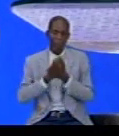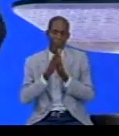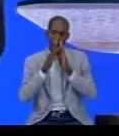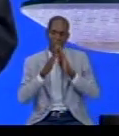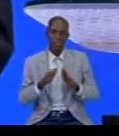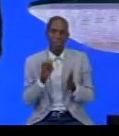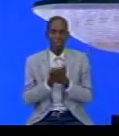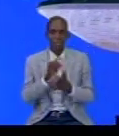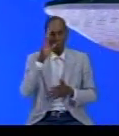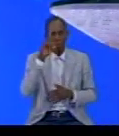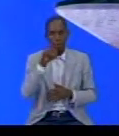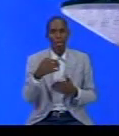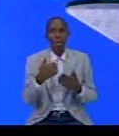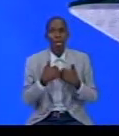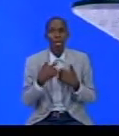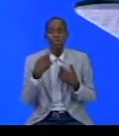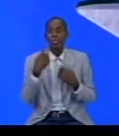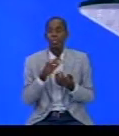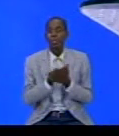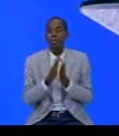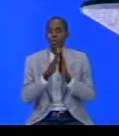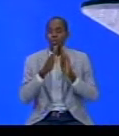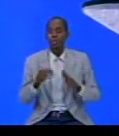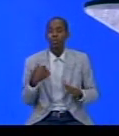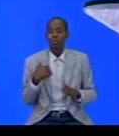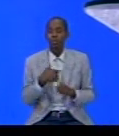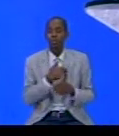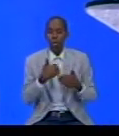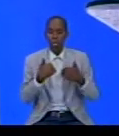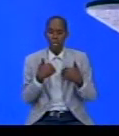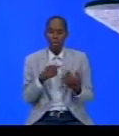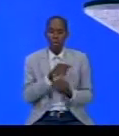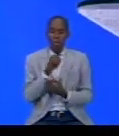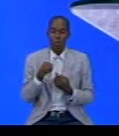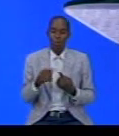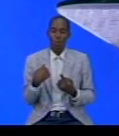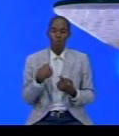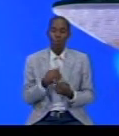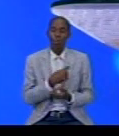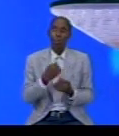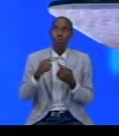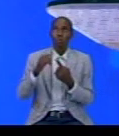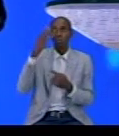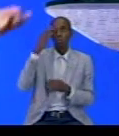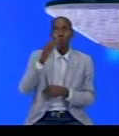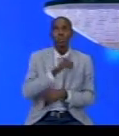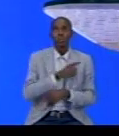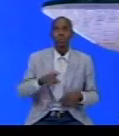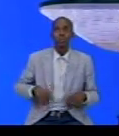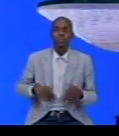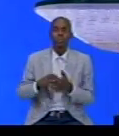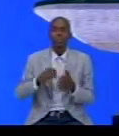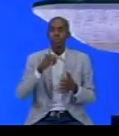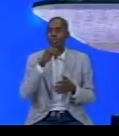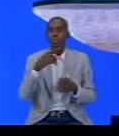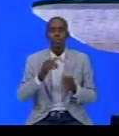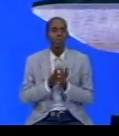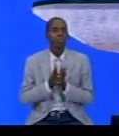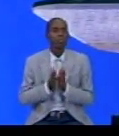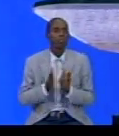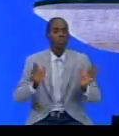The peace we have when we come to know the Lord in salvation is not a communal peace. It's